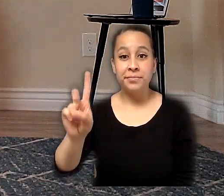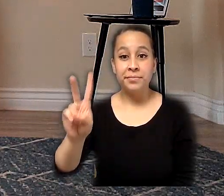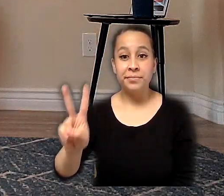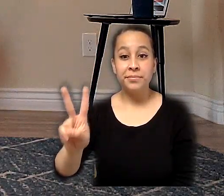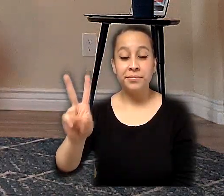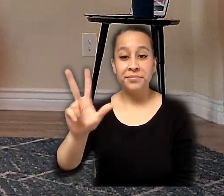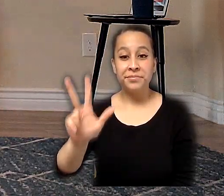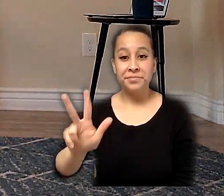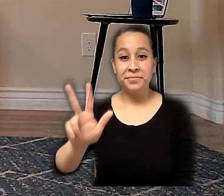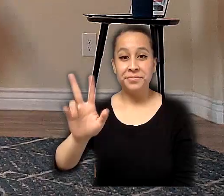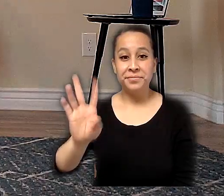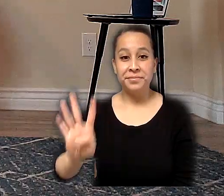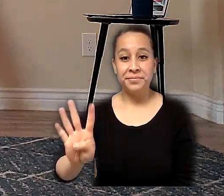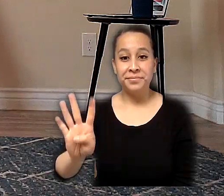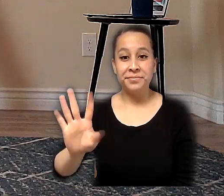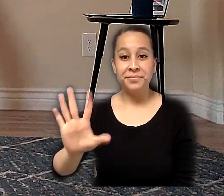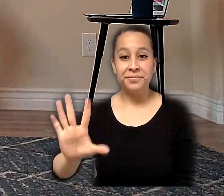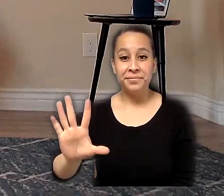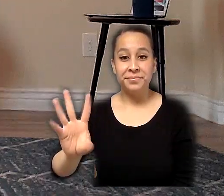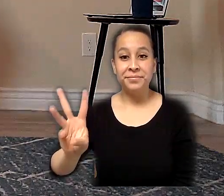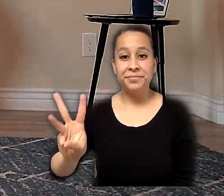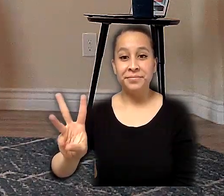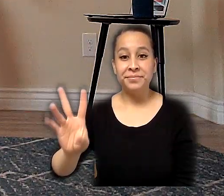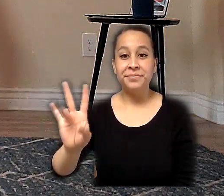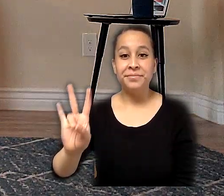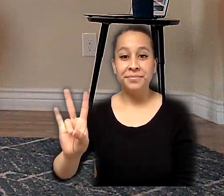1, 2, 3, 4, 5, 6, 7, 8. 1, 2, 3, and